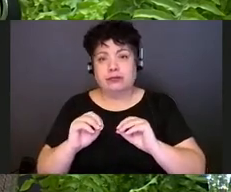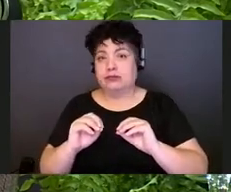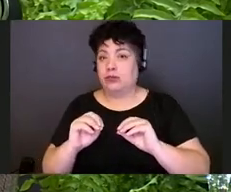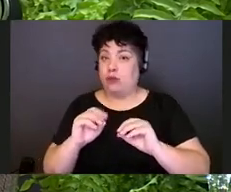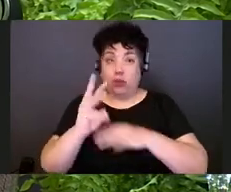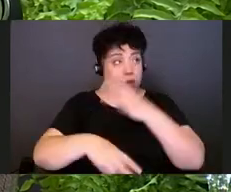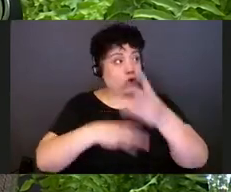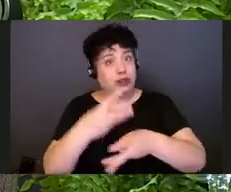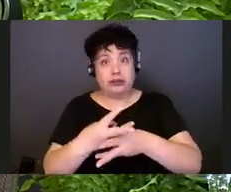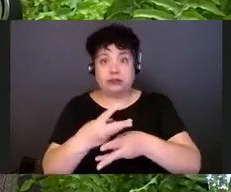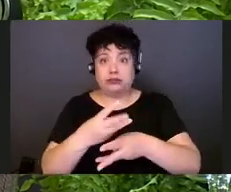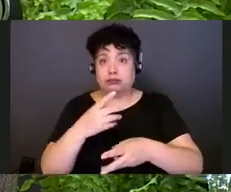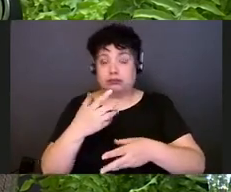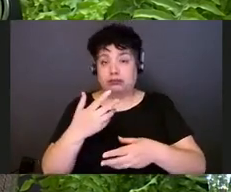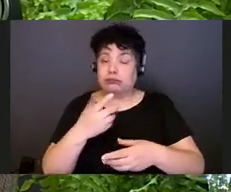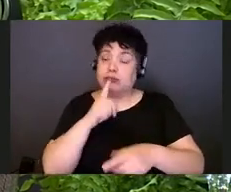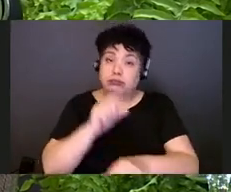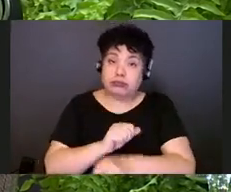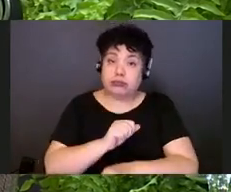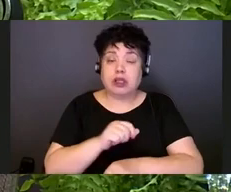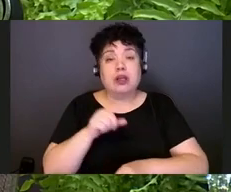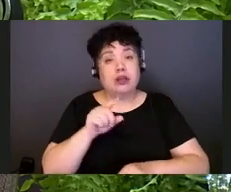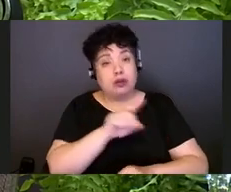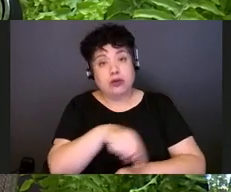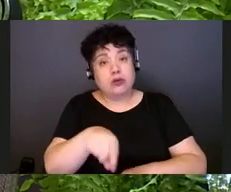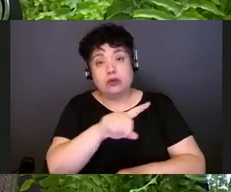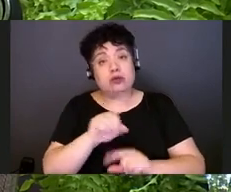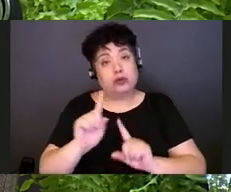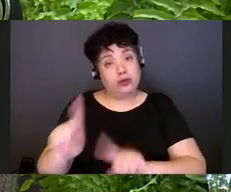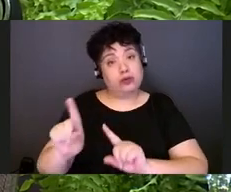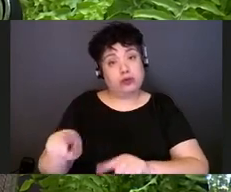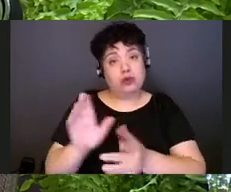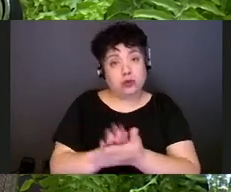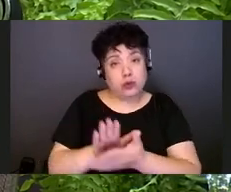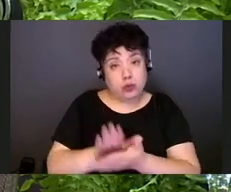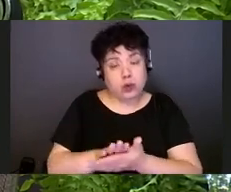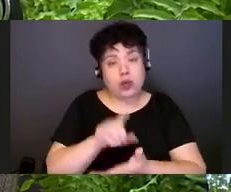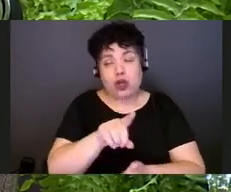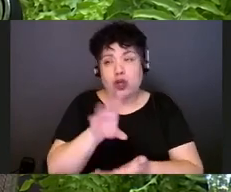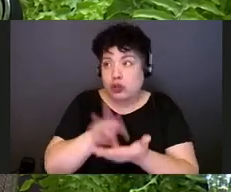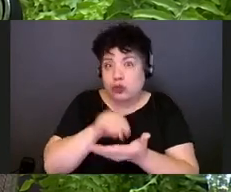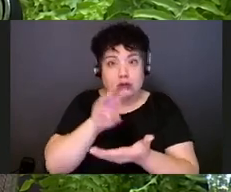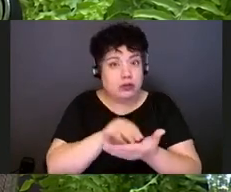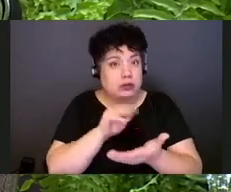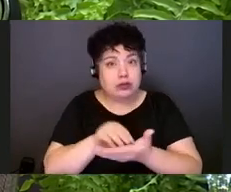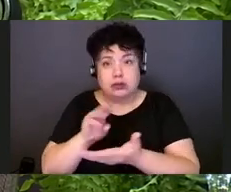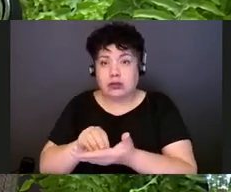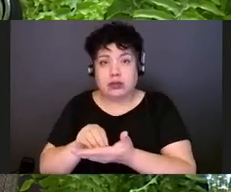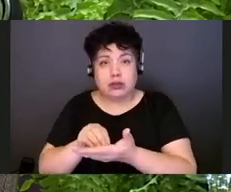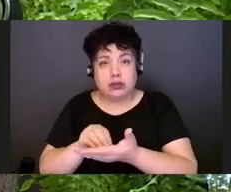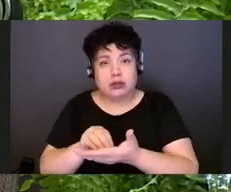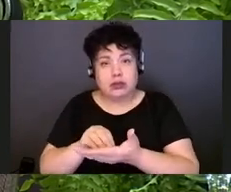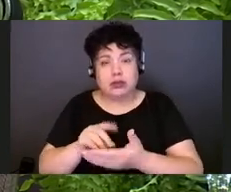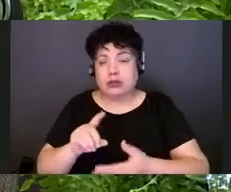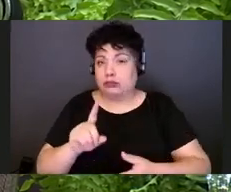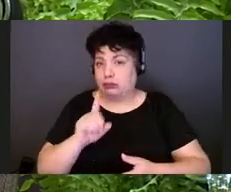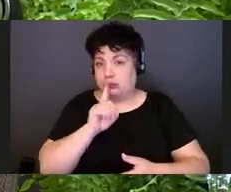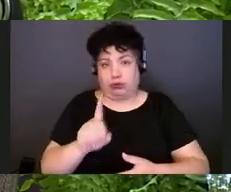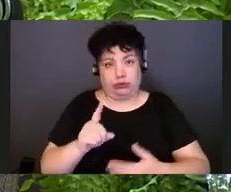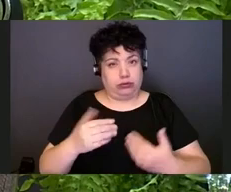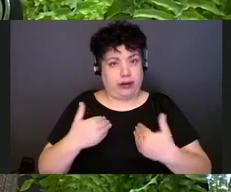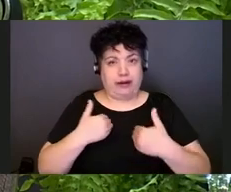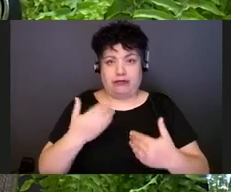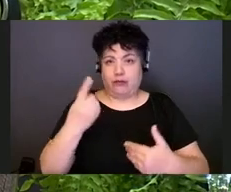school, as you learn, surely there's always a teacher that marked you. You feel, oh